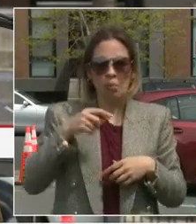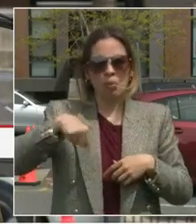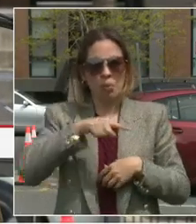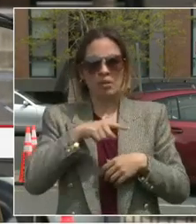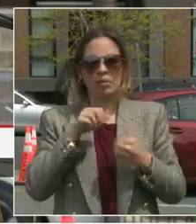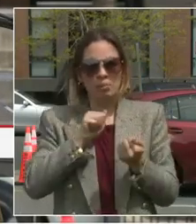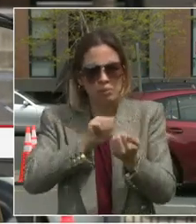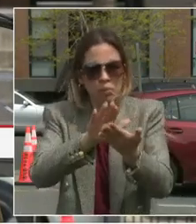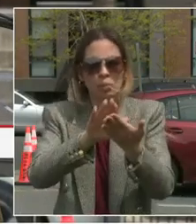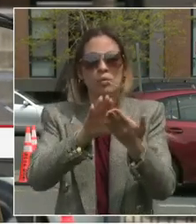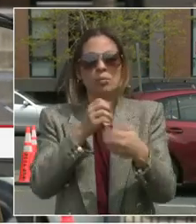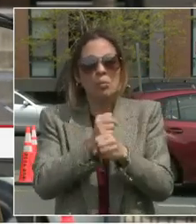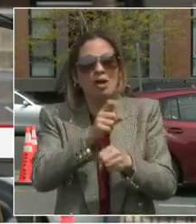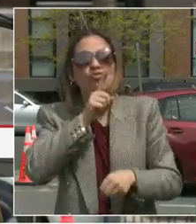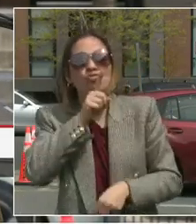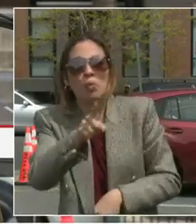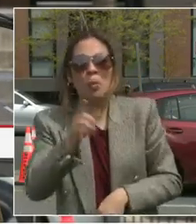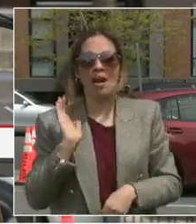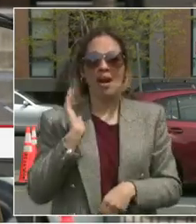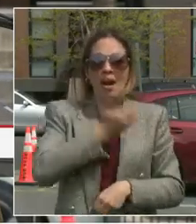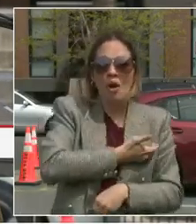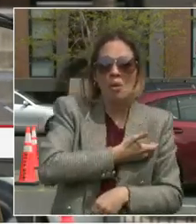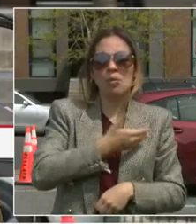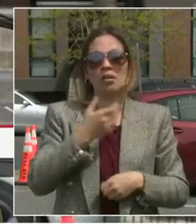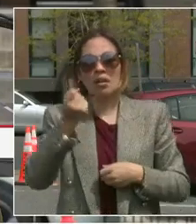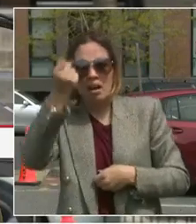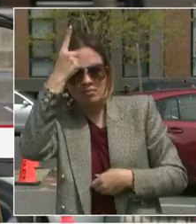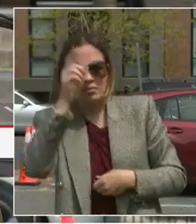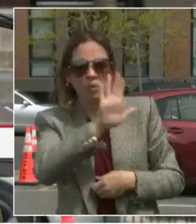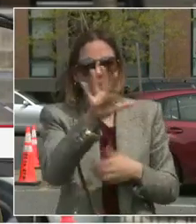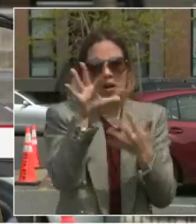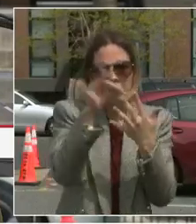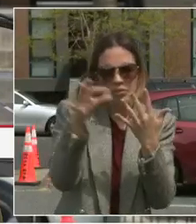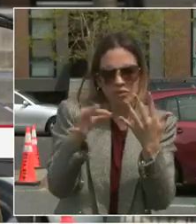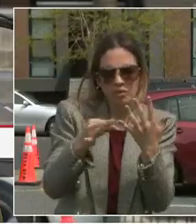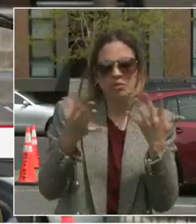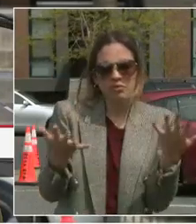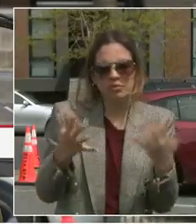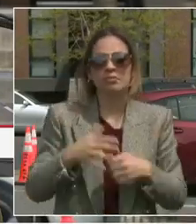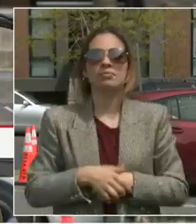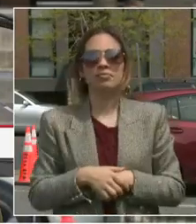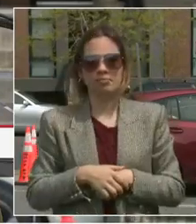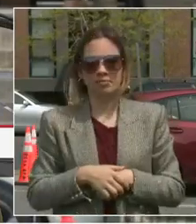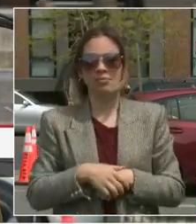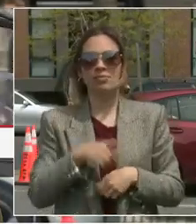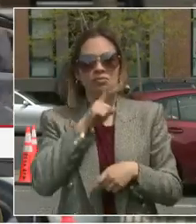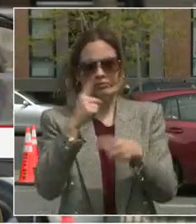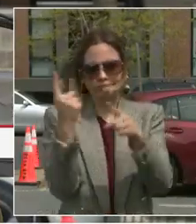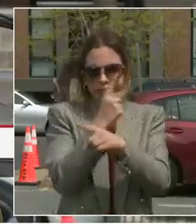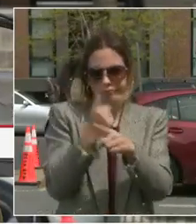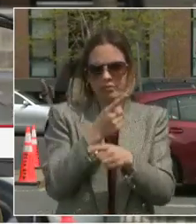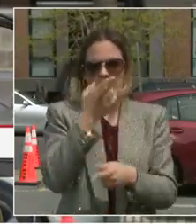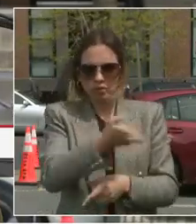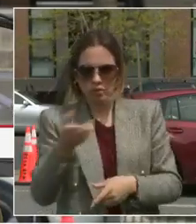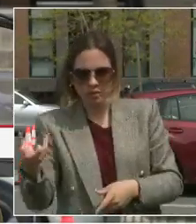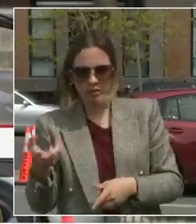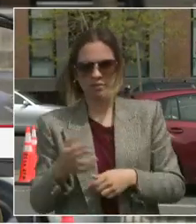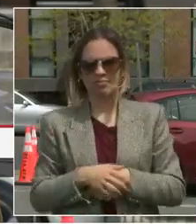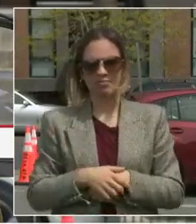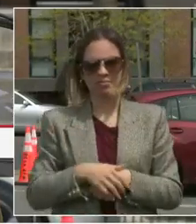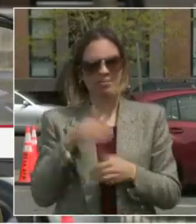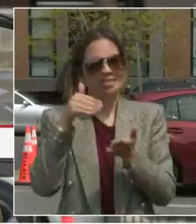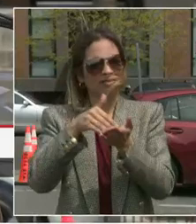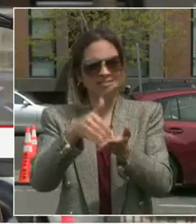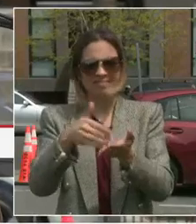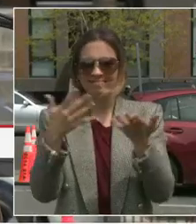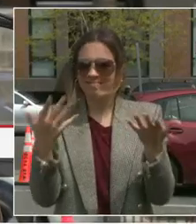that clients really understand what options are available to them and can get connected to the right resource for them. Too often we see